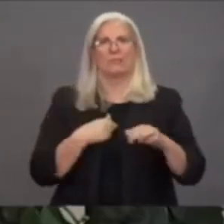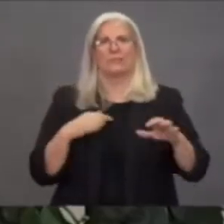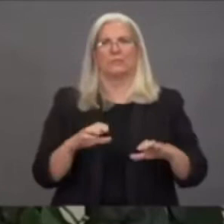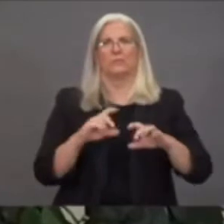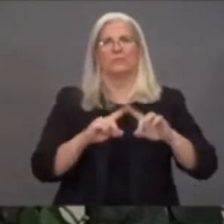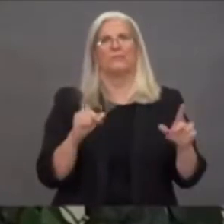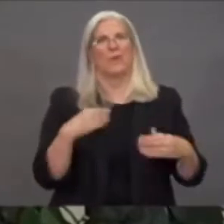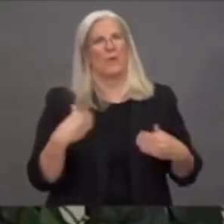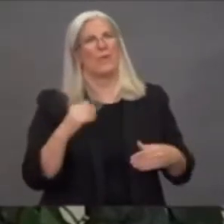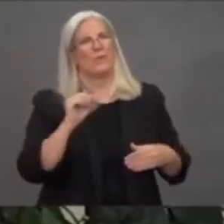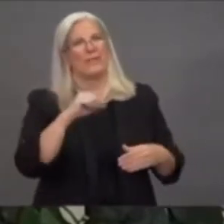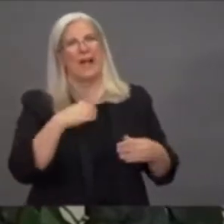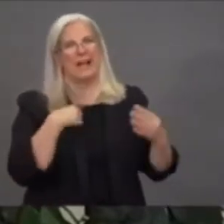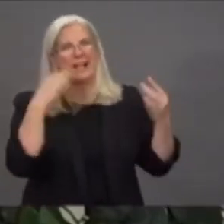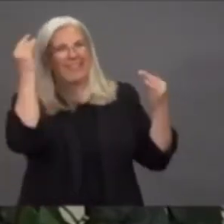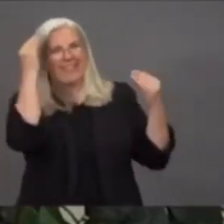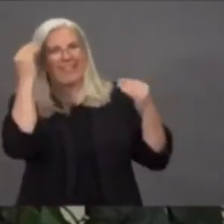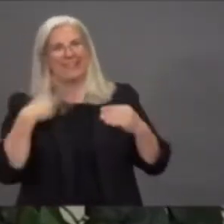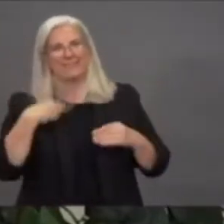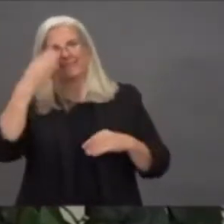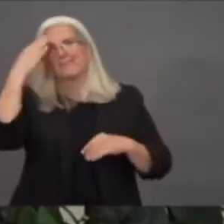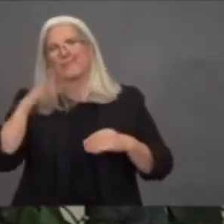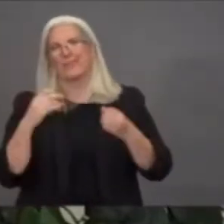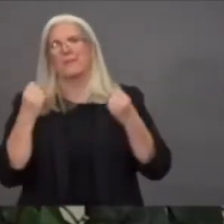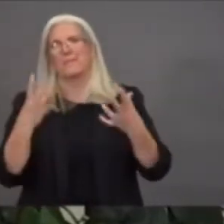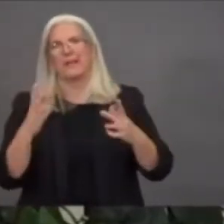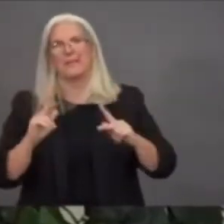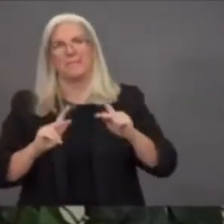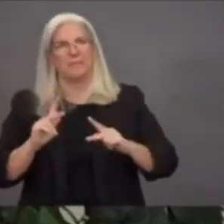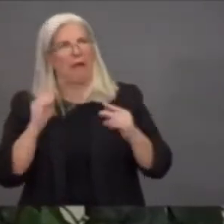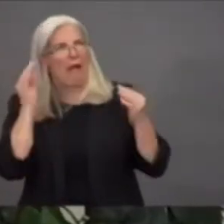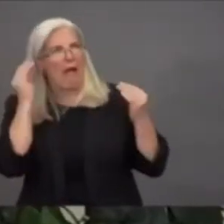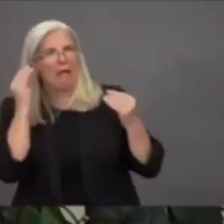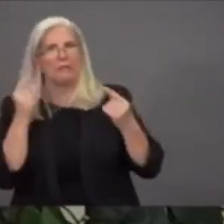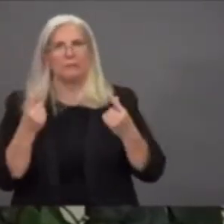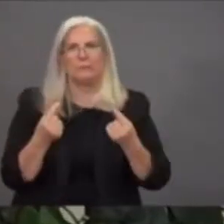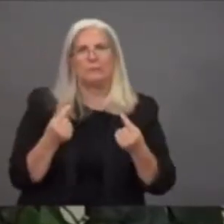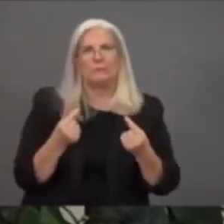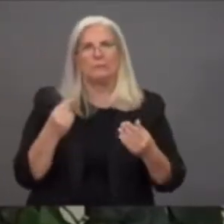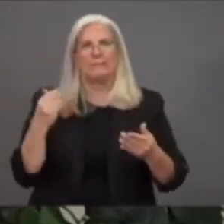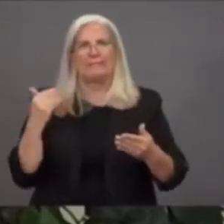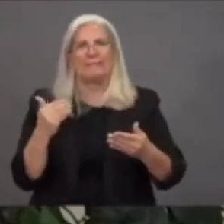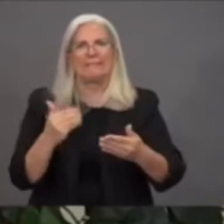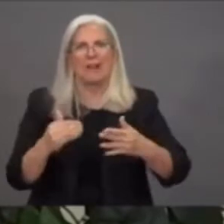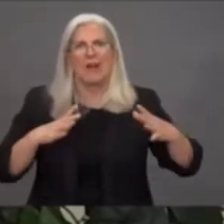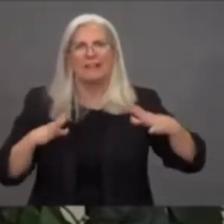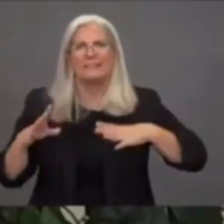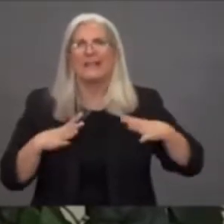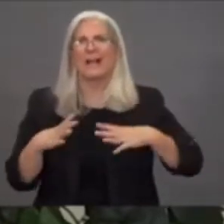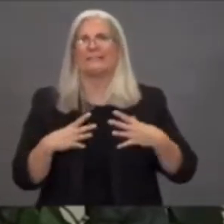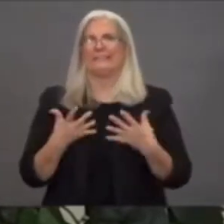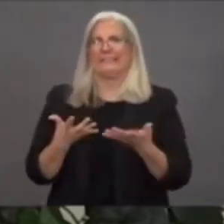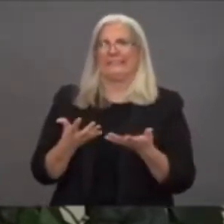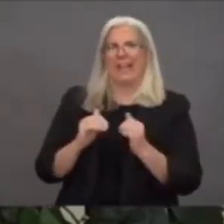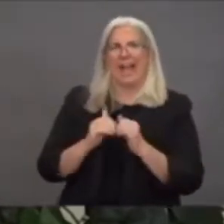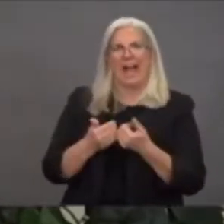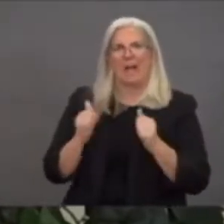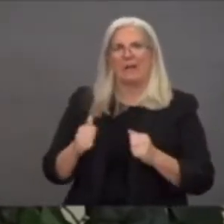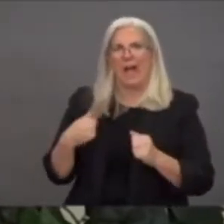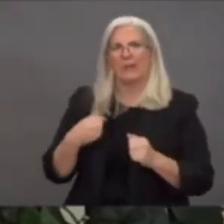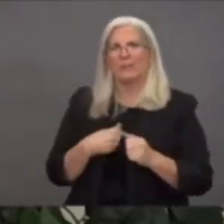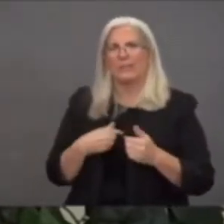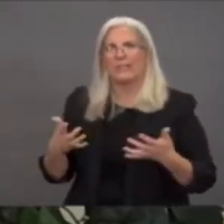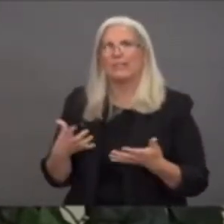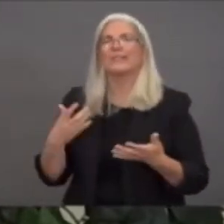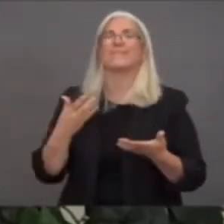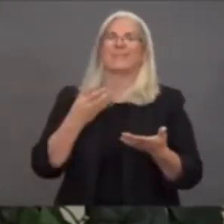folks are. What are we going to do? And I think what we'll be doing is a lot of phone calls and sort